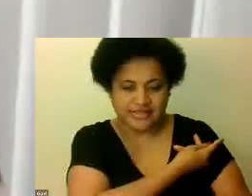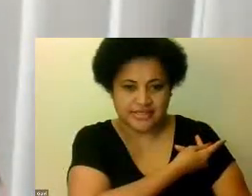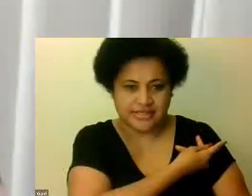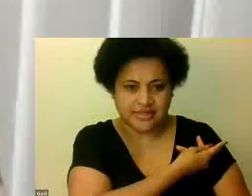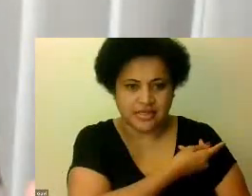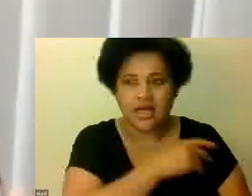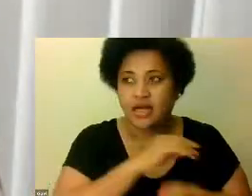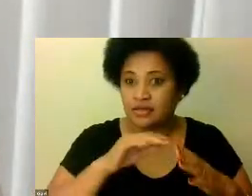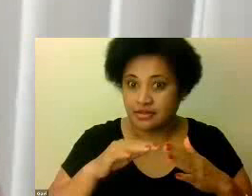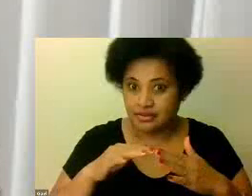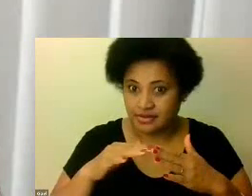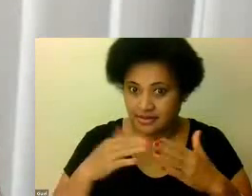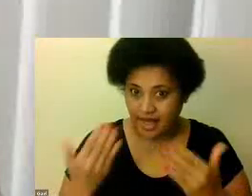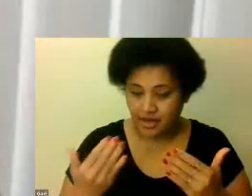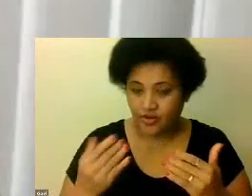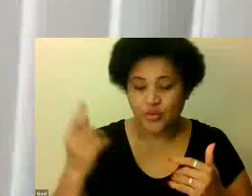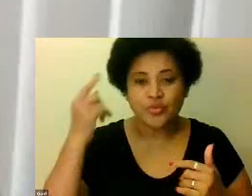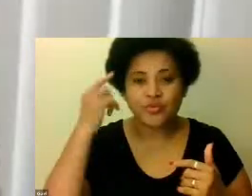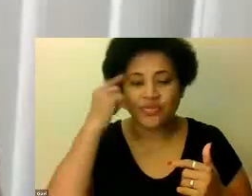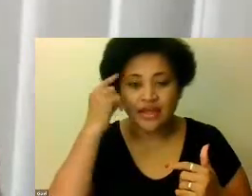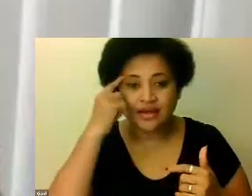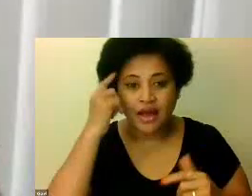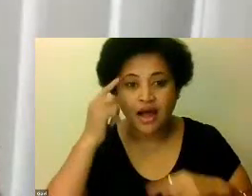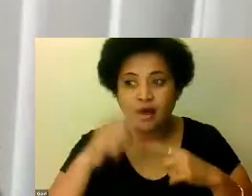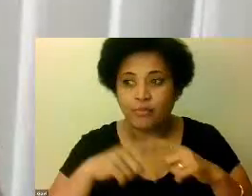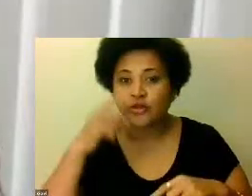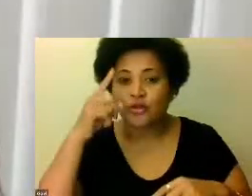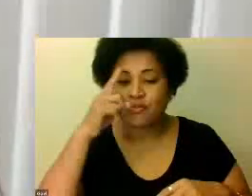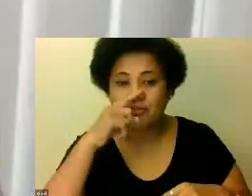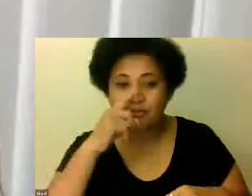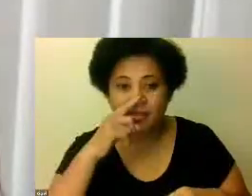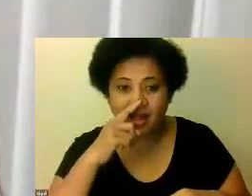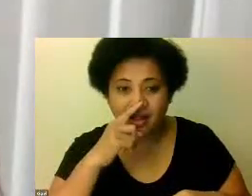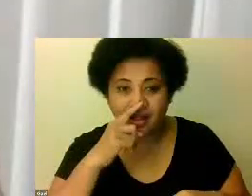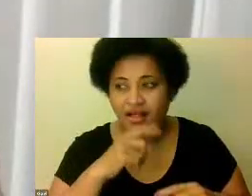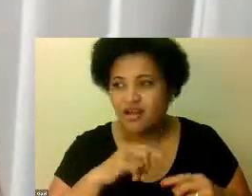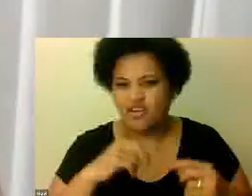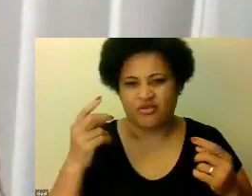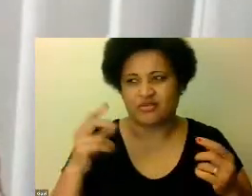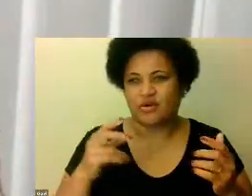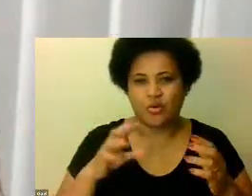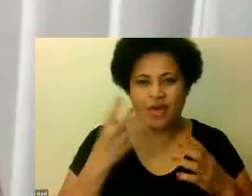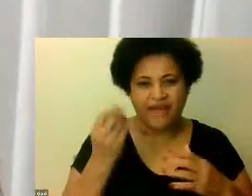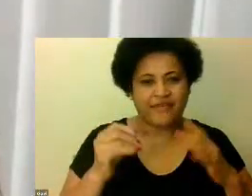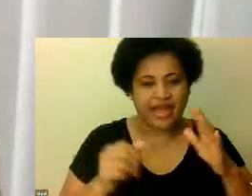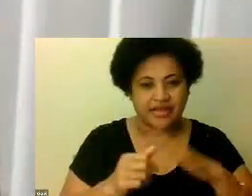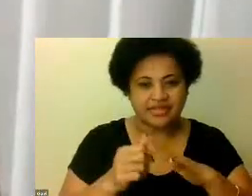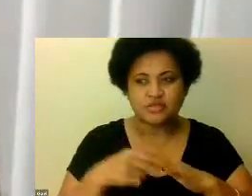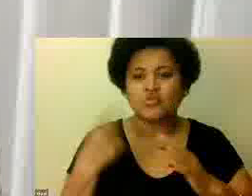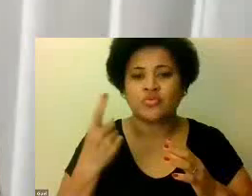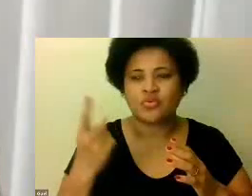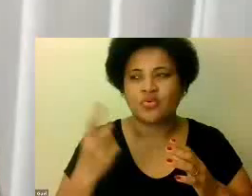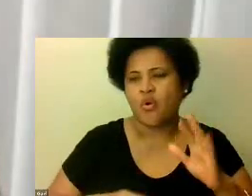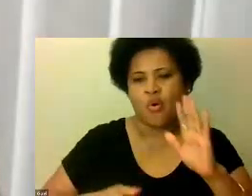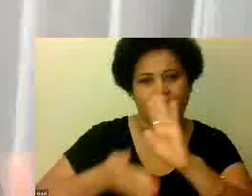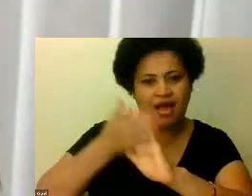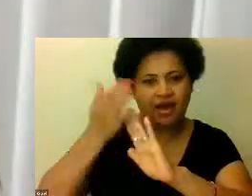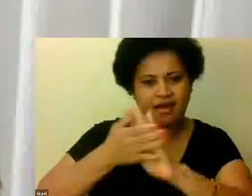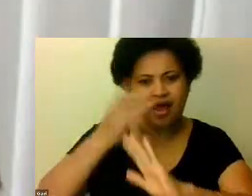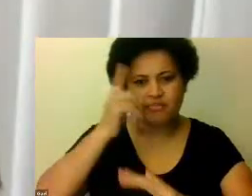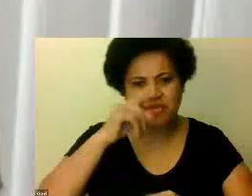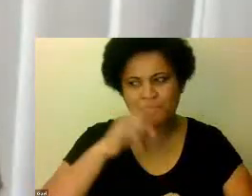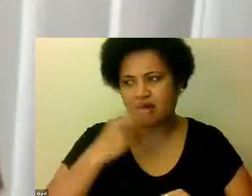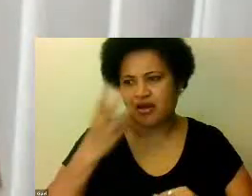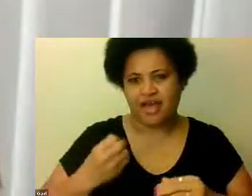people who would have access to that. These are all elite, educated, high class people